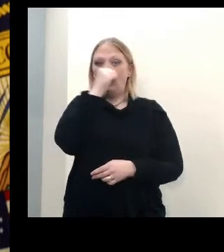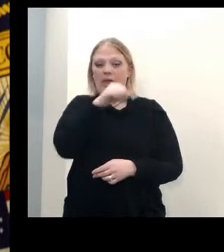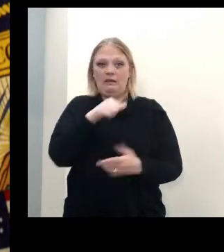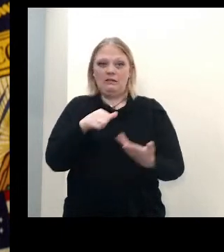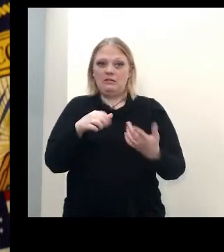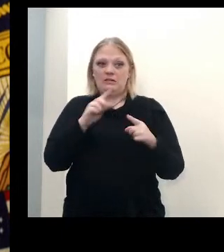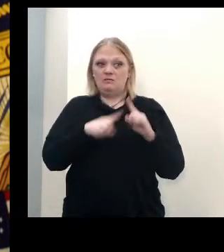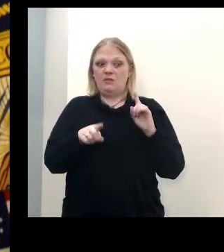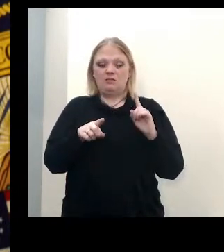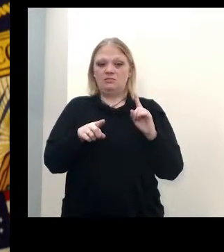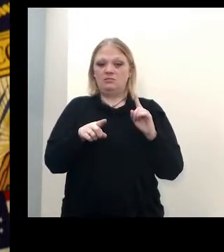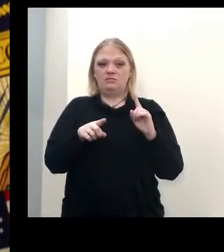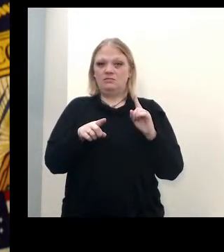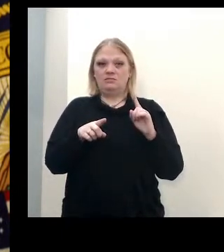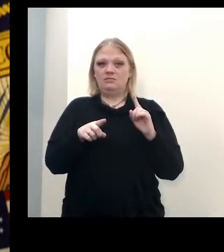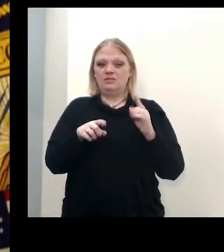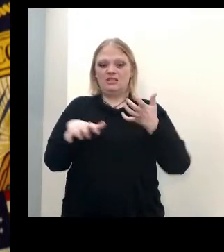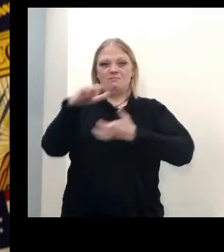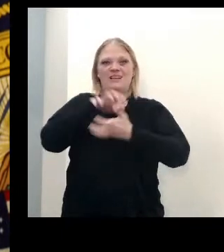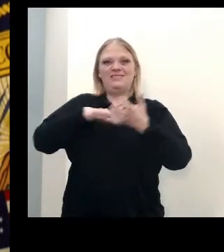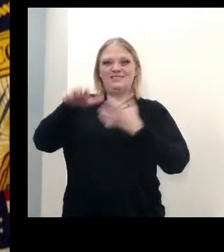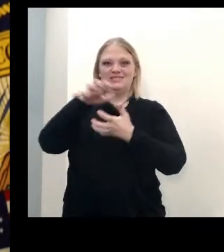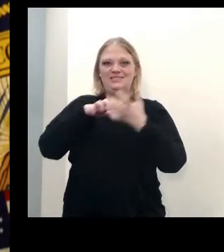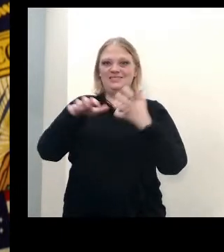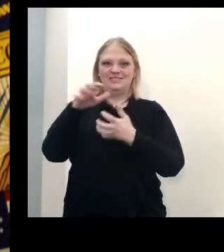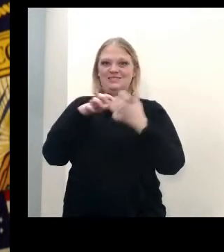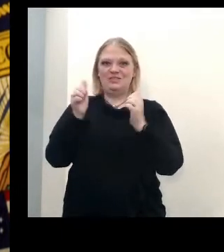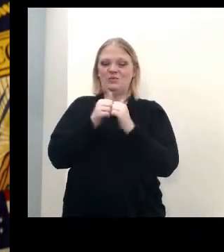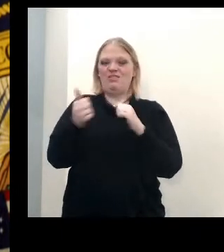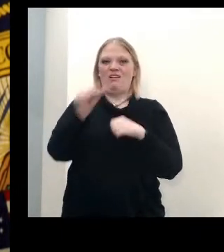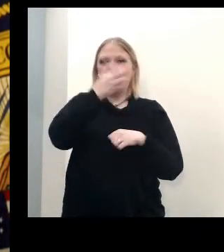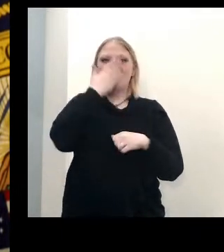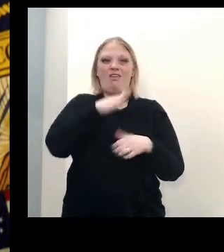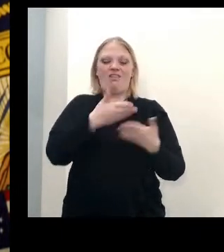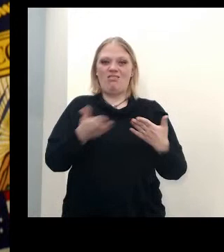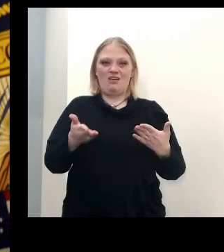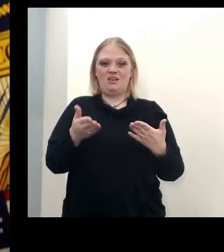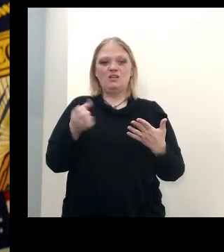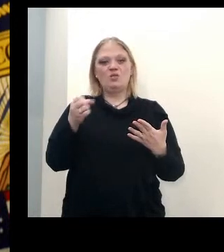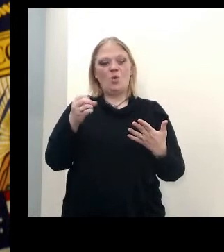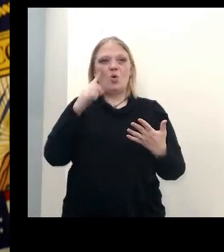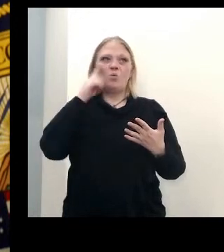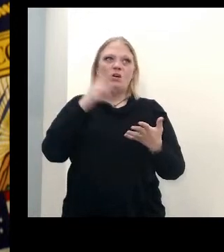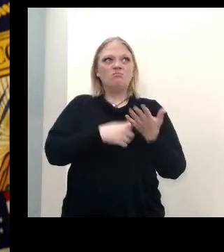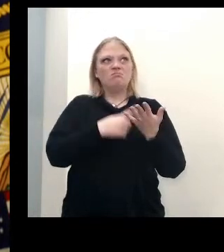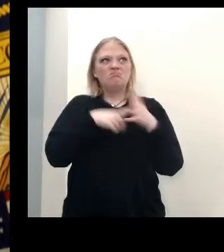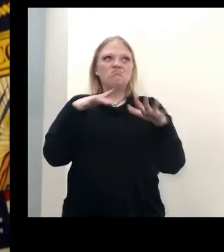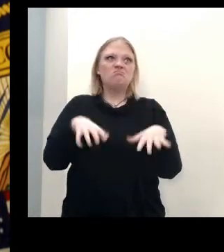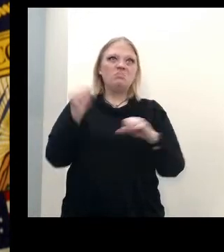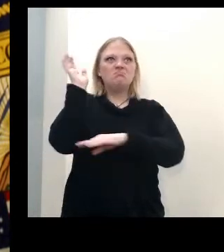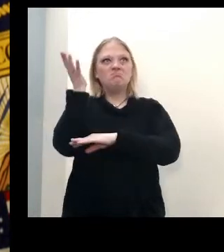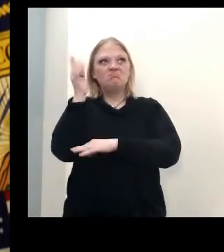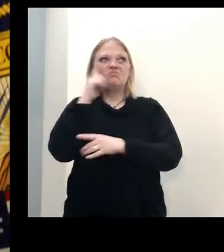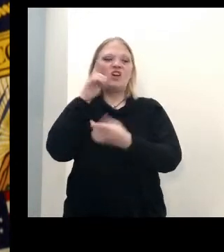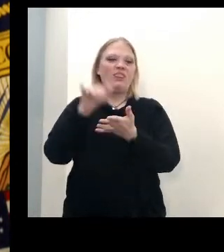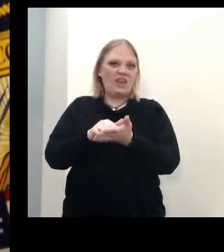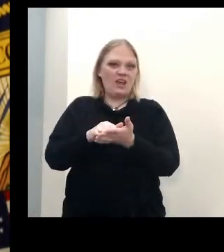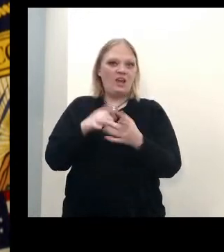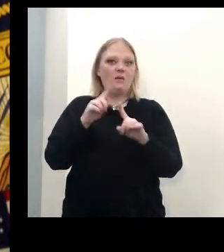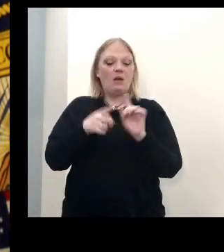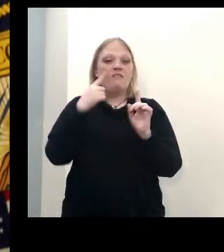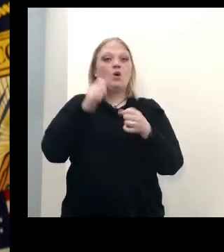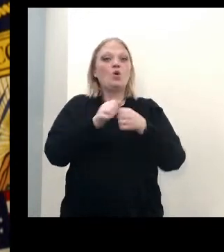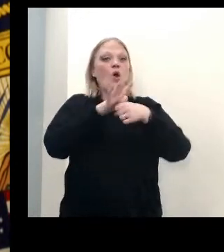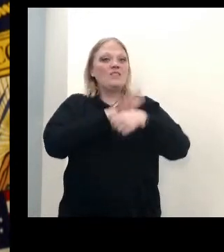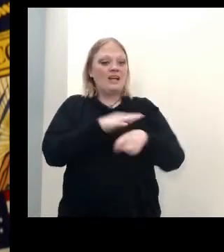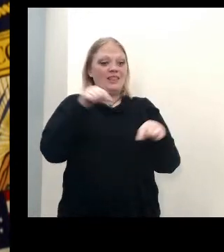but it's spiked opiates. So we're talking about holding a press conference later this week on that. But otherwise, for